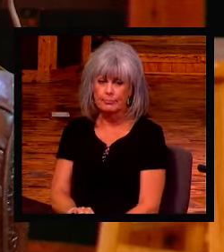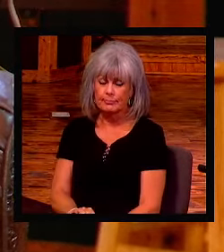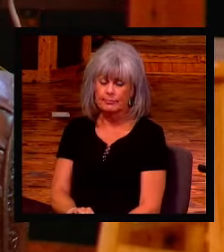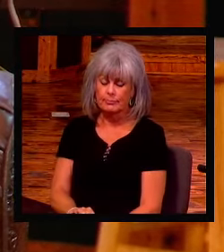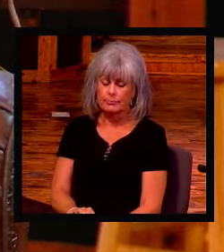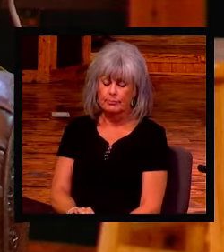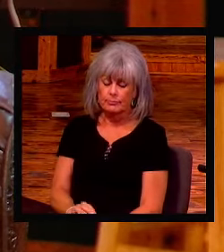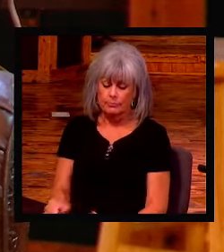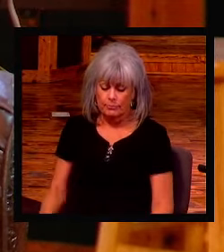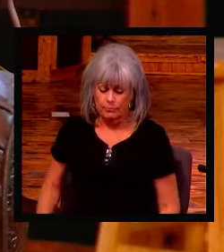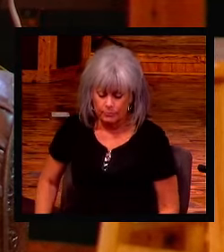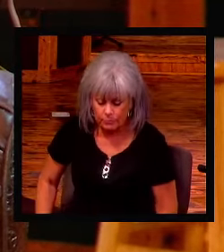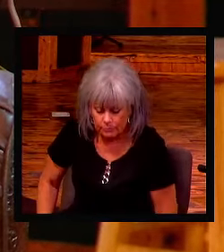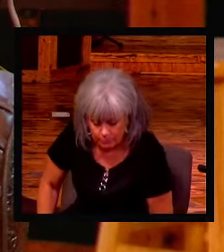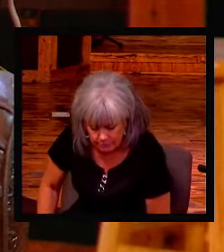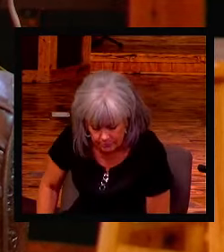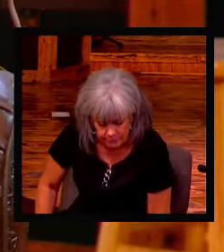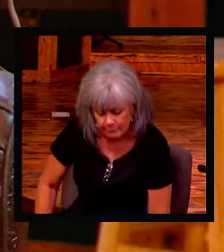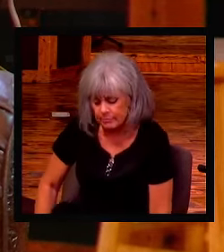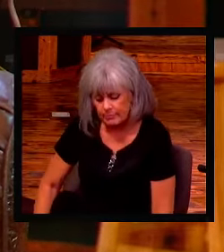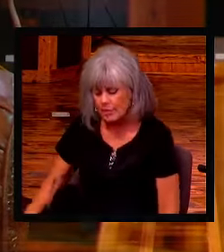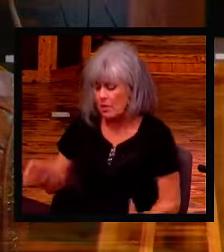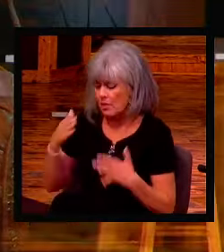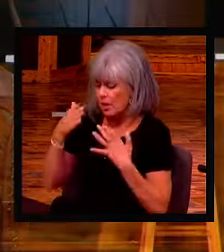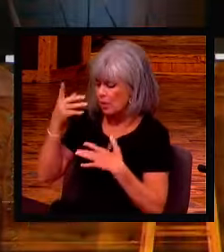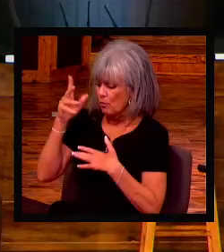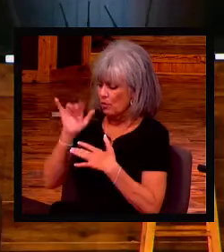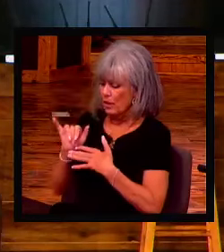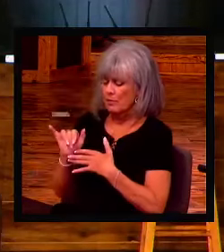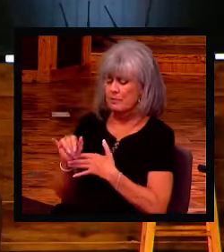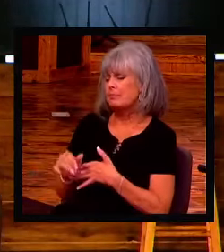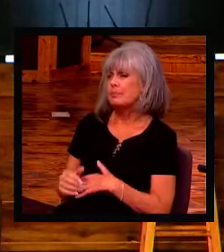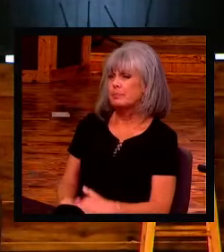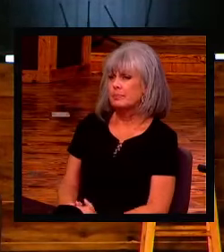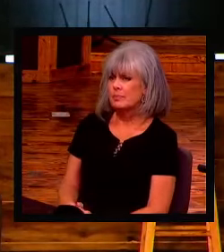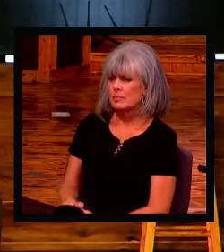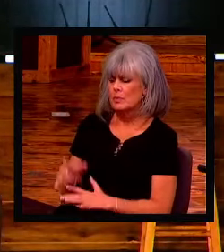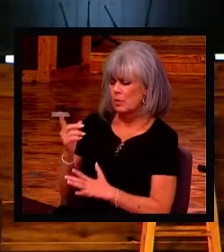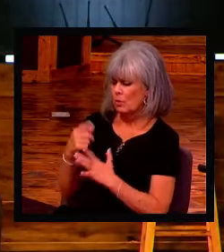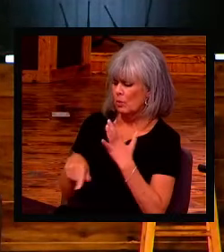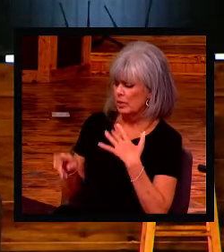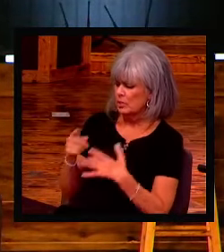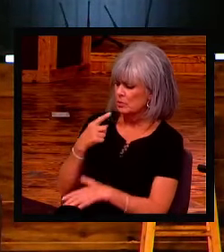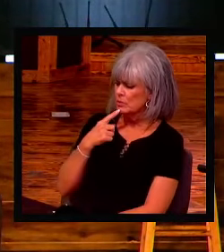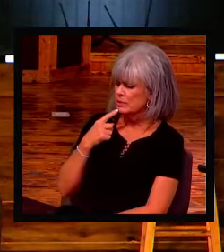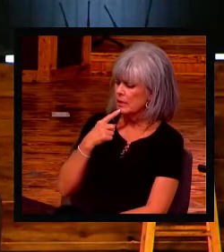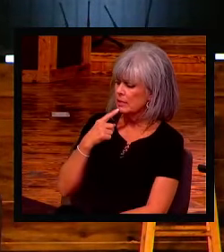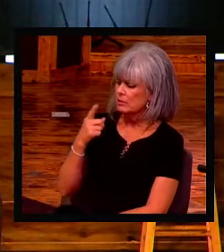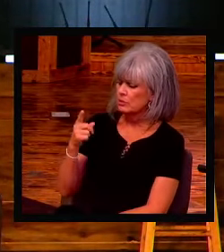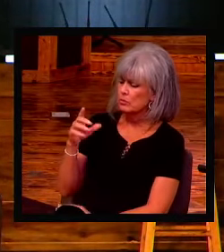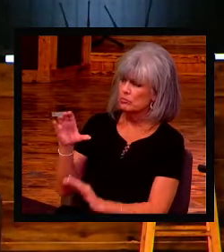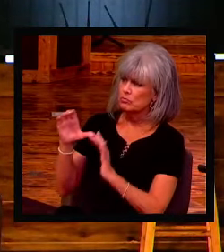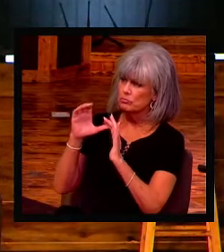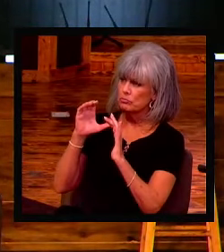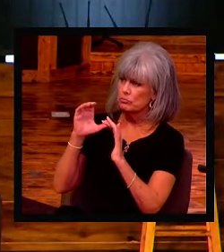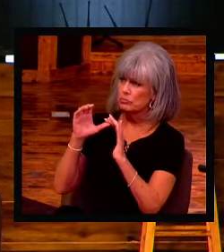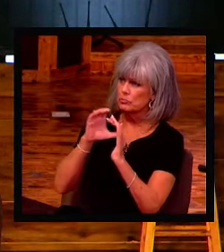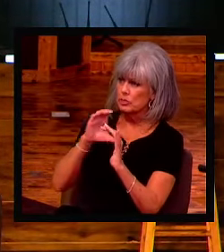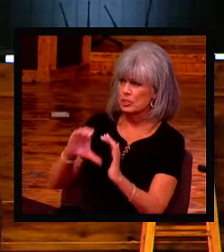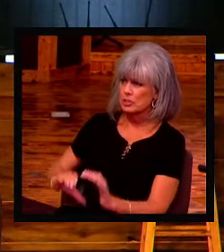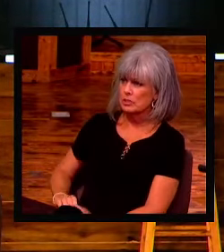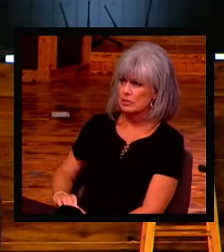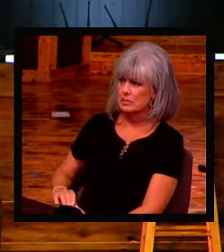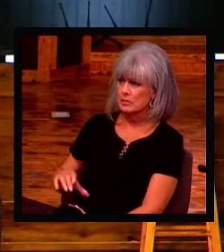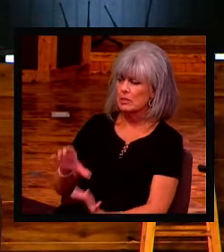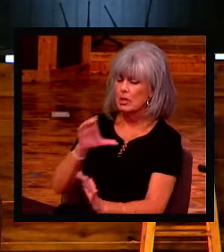So, amen. Thank you for that. What would you say to the Christian? Because I used to be this Christian that would